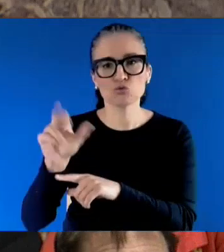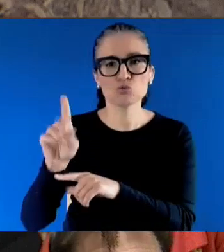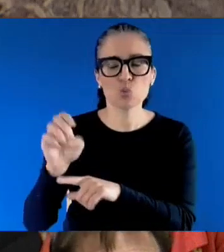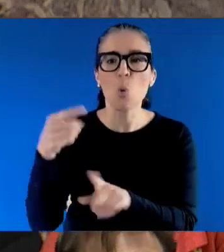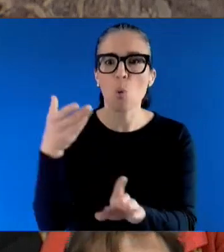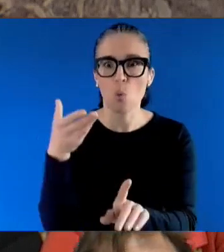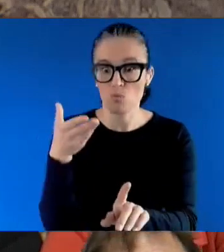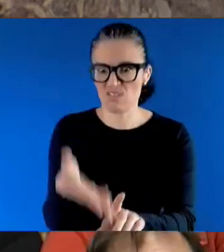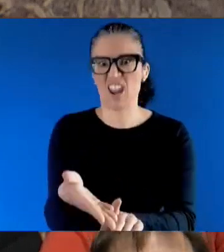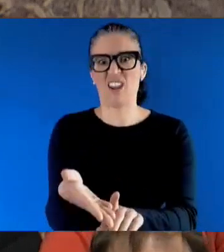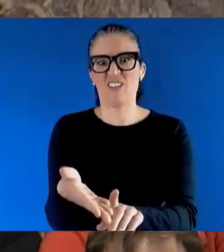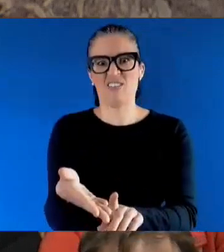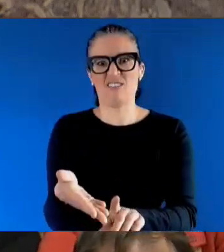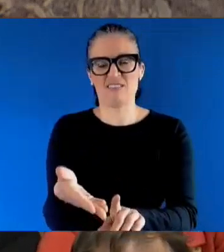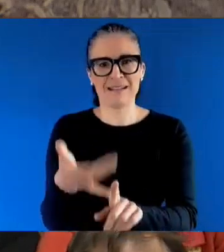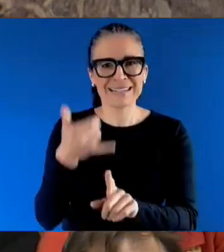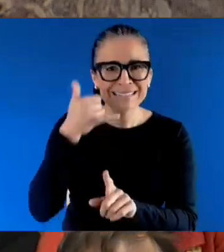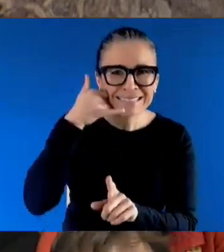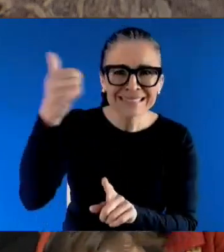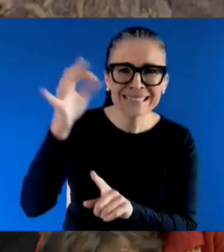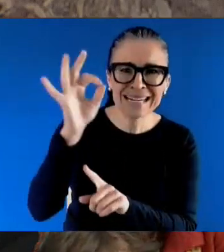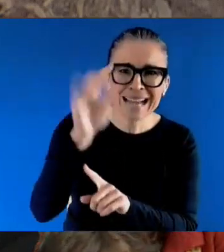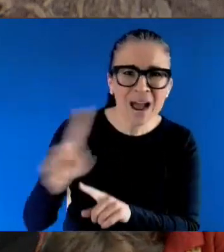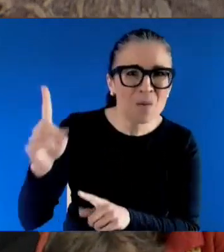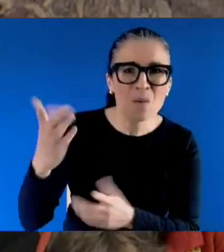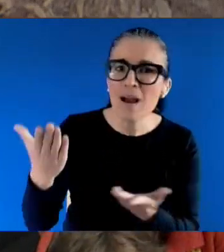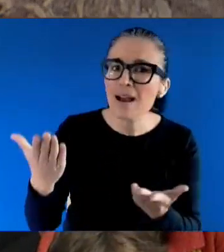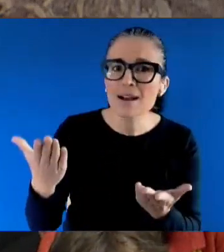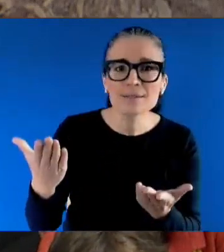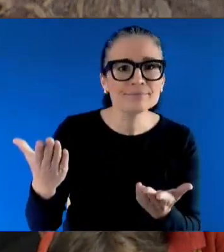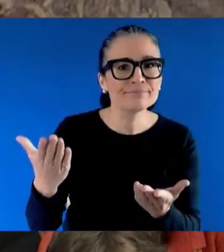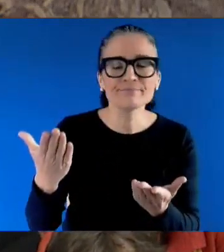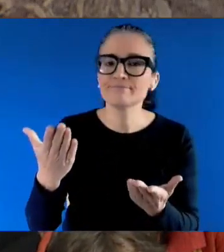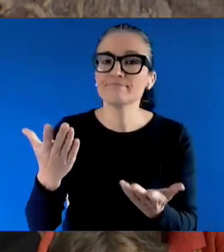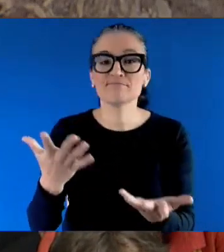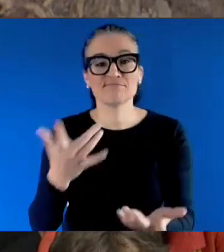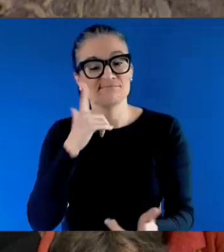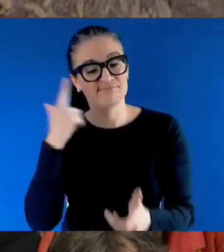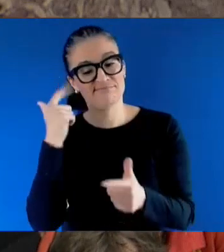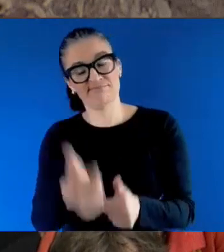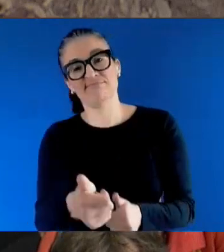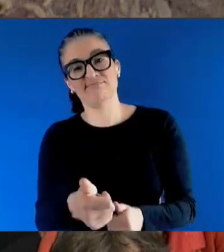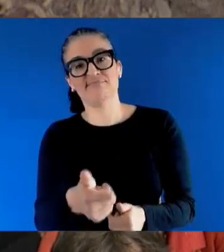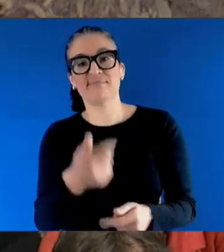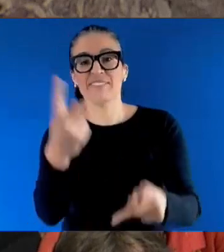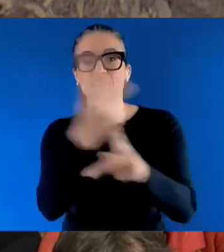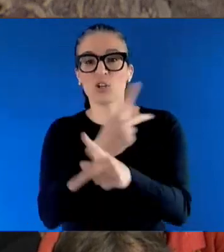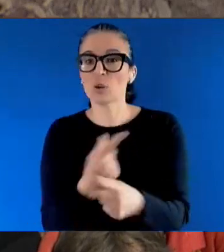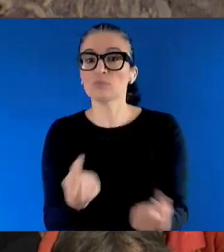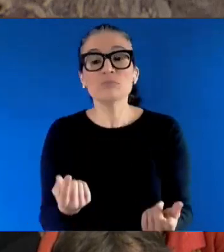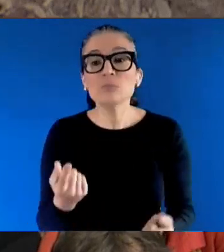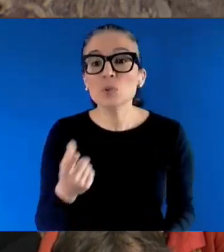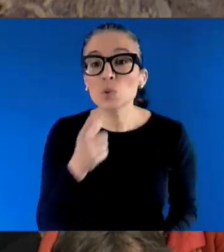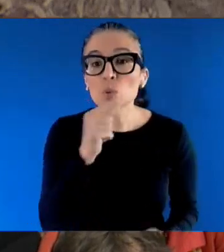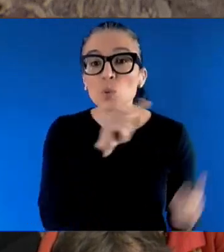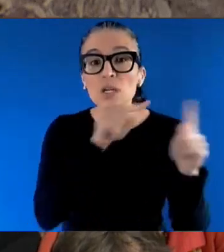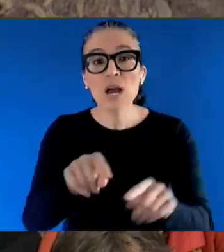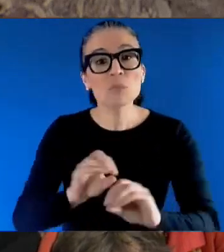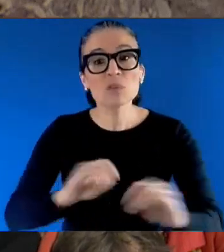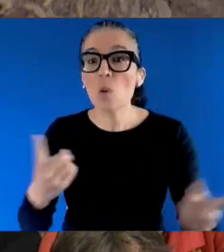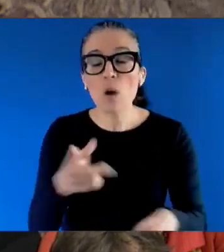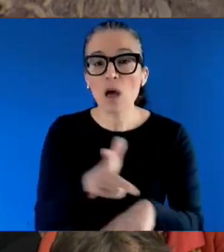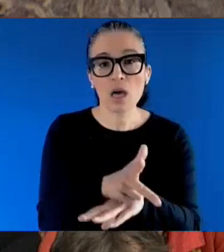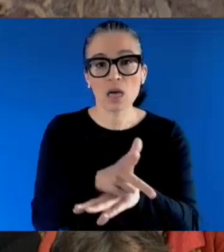fend for himself, and I quote, "Nobody came. They left me abandoned on the side of a road to figure out my own